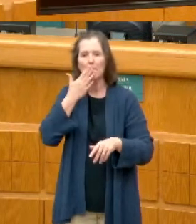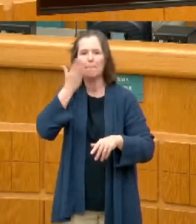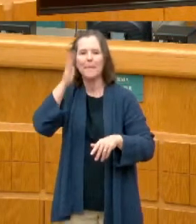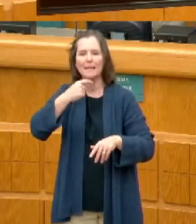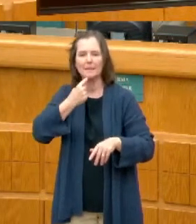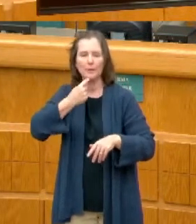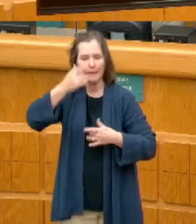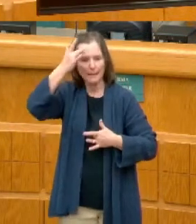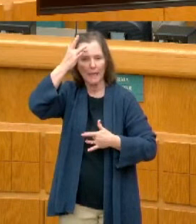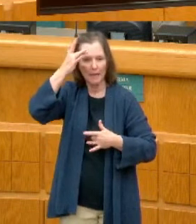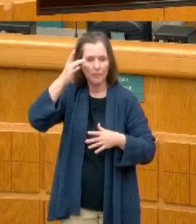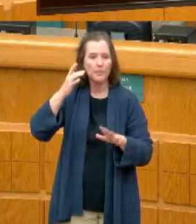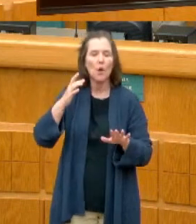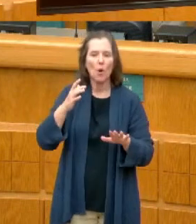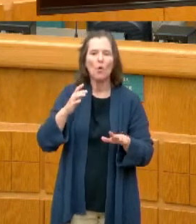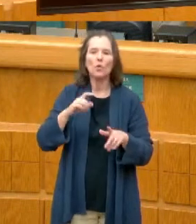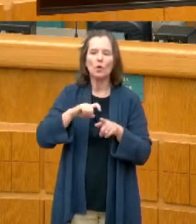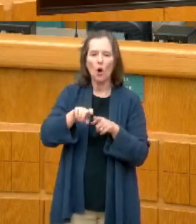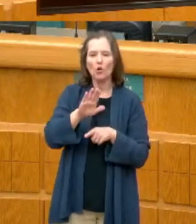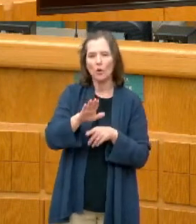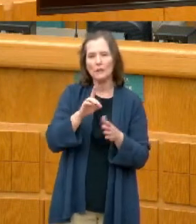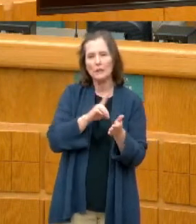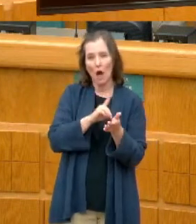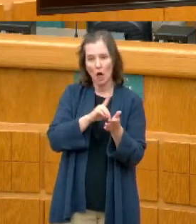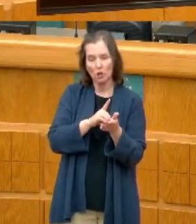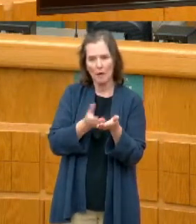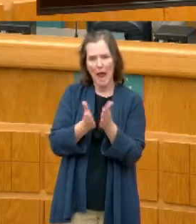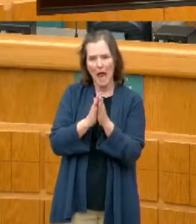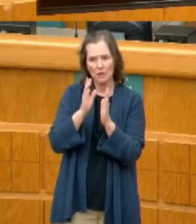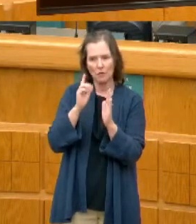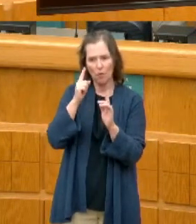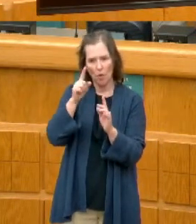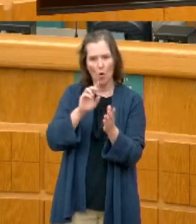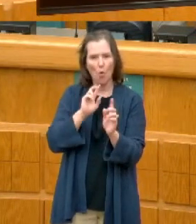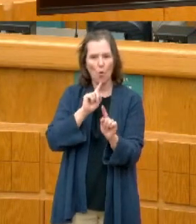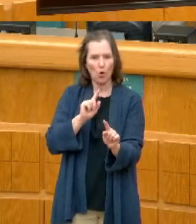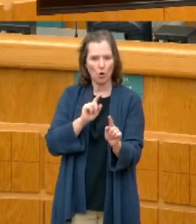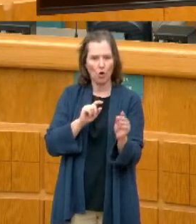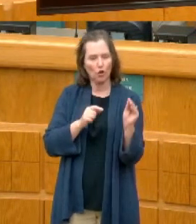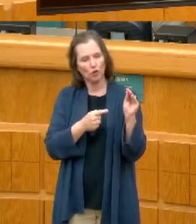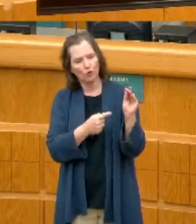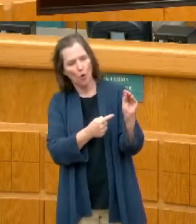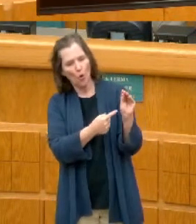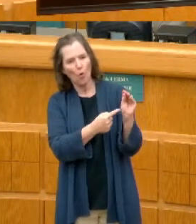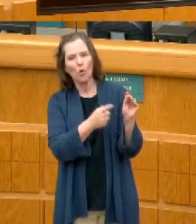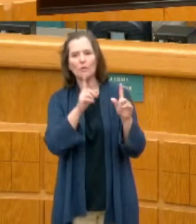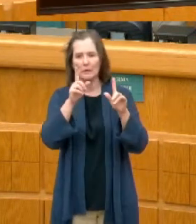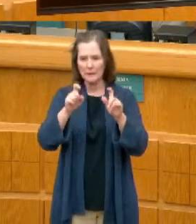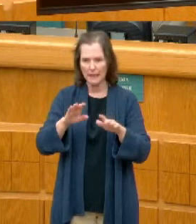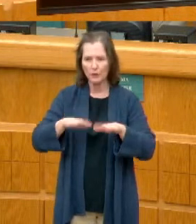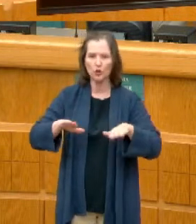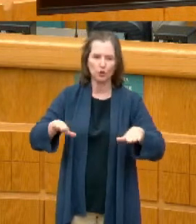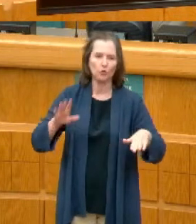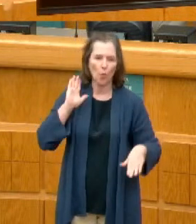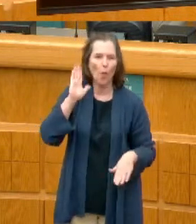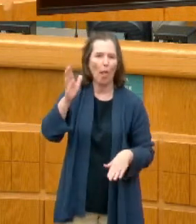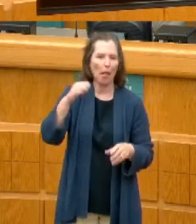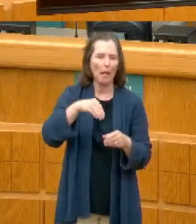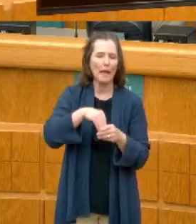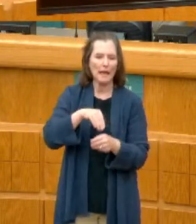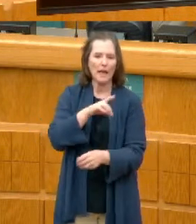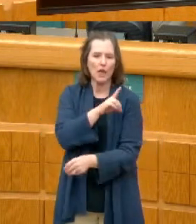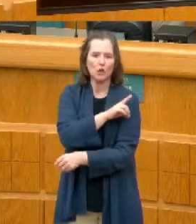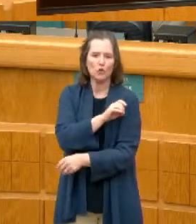take advantage of calling your primary care doctor, and we will offer drive-through testing for children. But that's a more